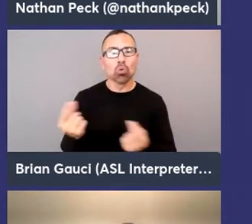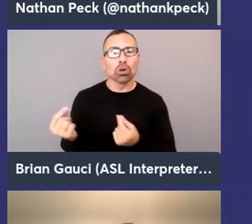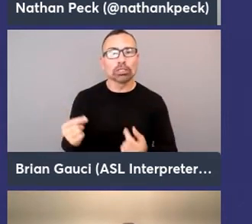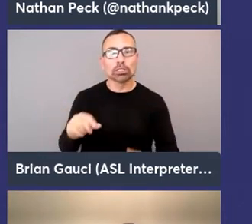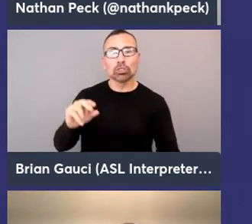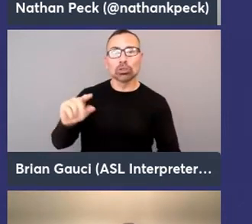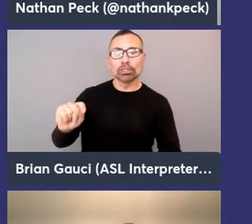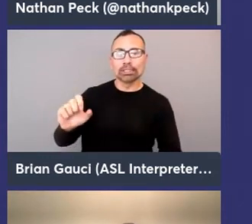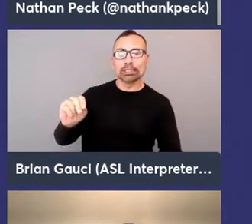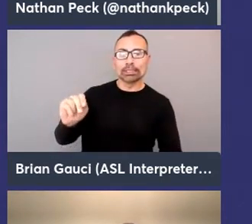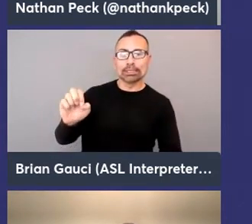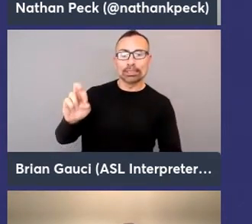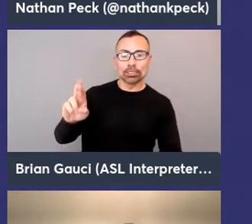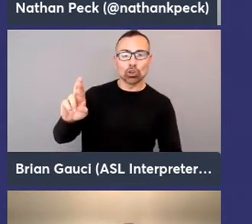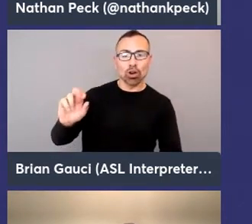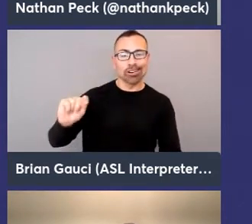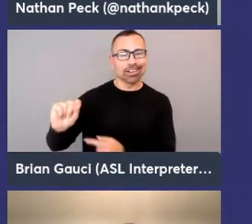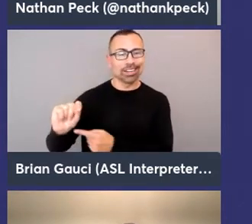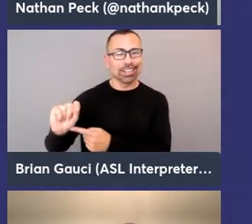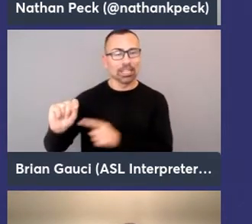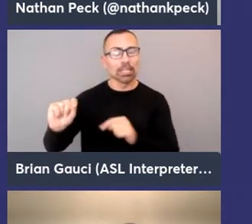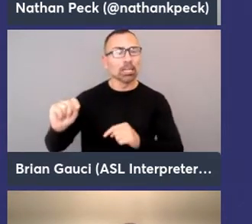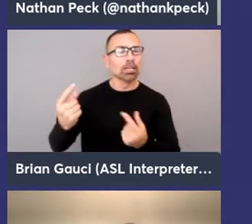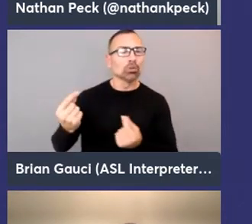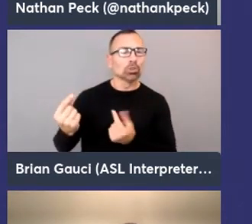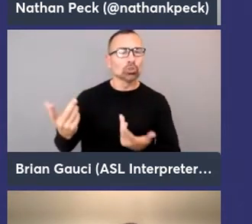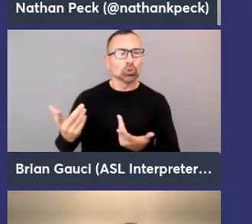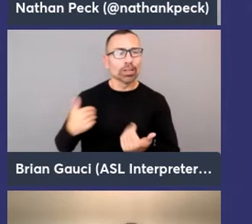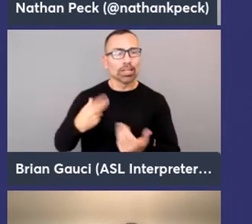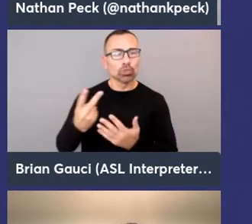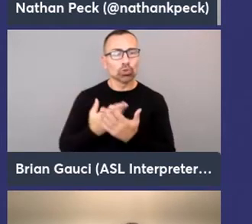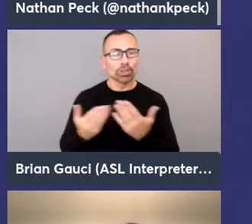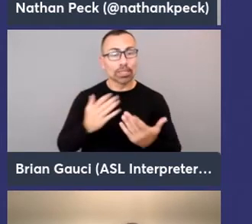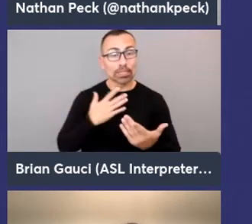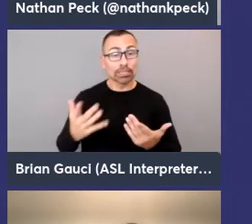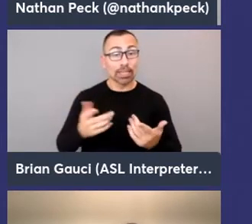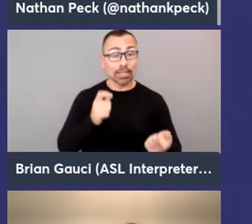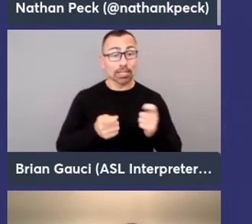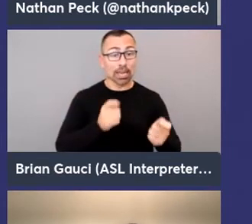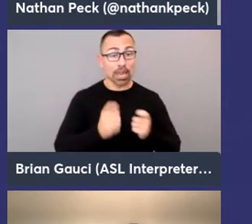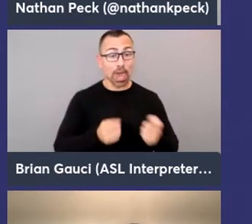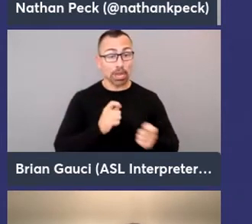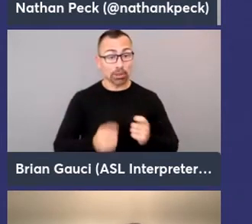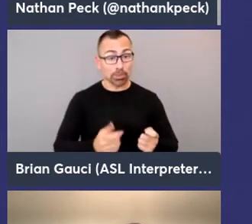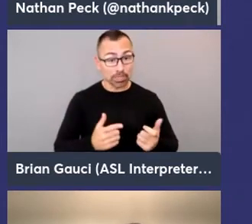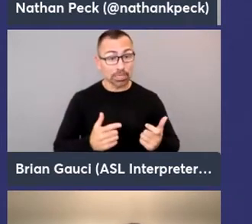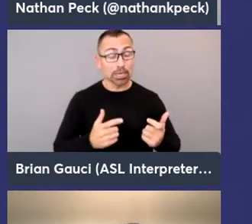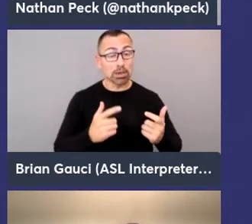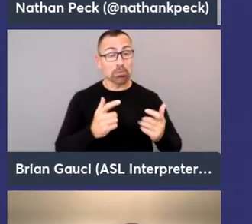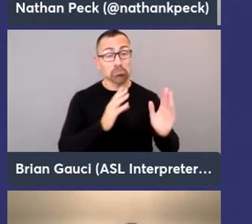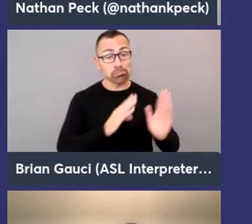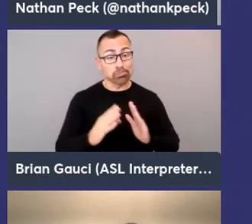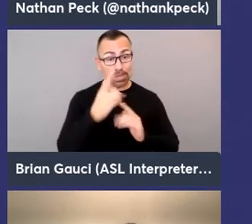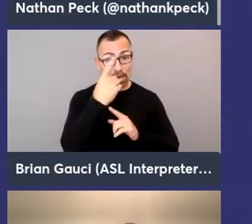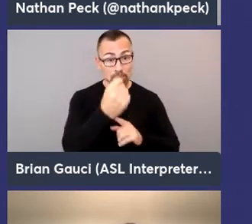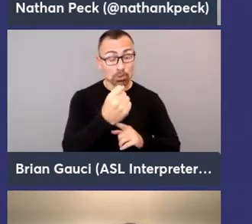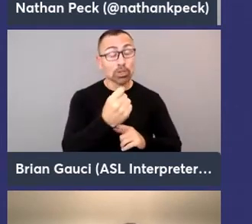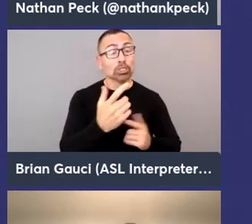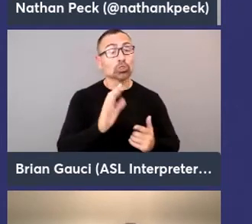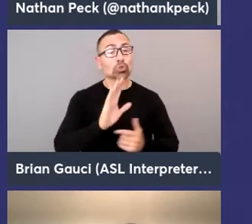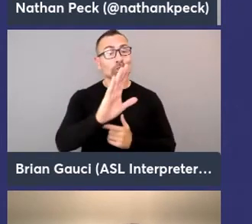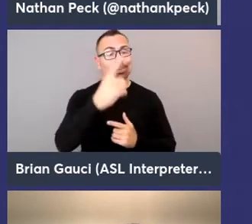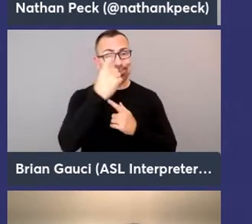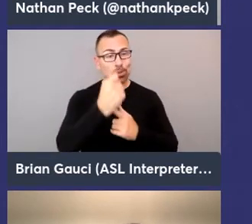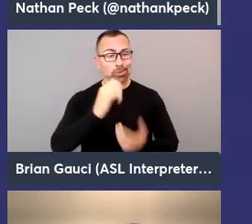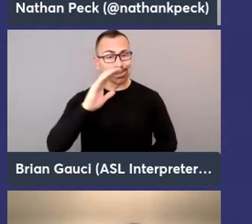things behind the scene. It can dynamically plan the memory, so it can effectively compress the memory of your model